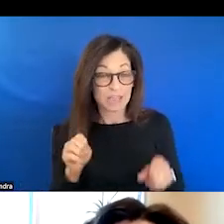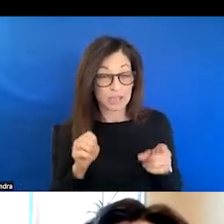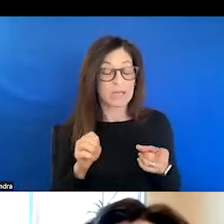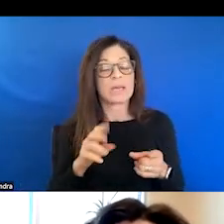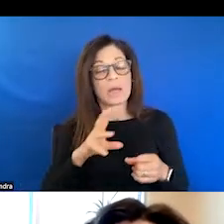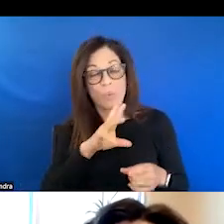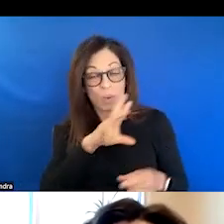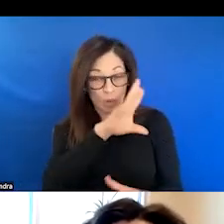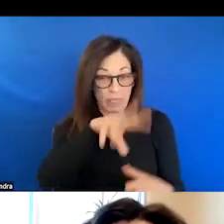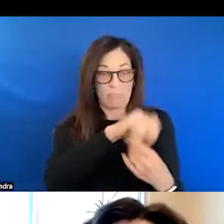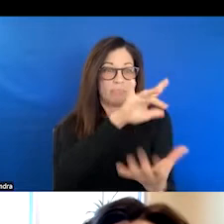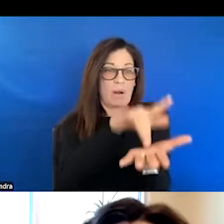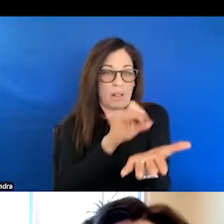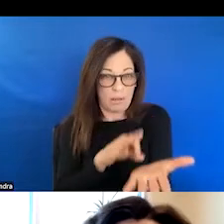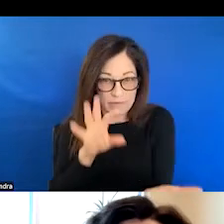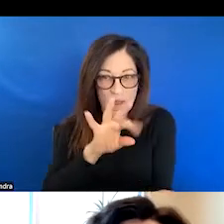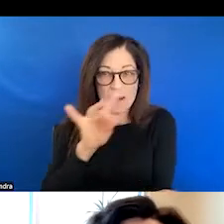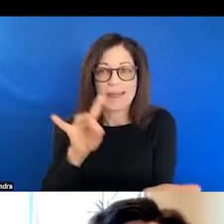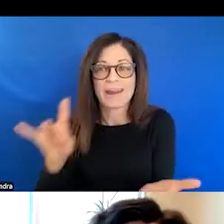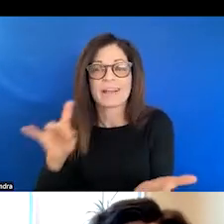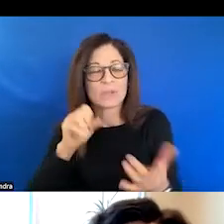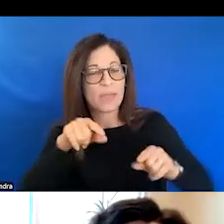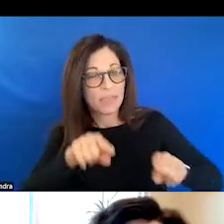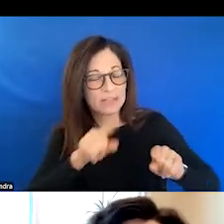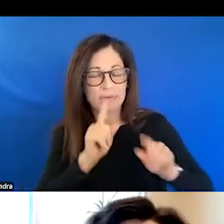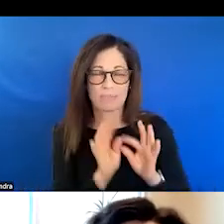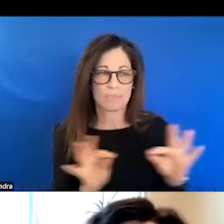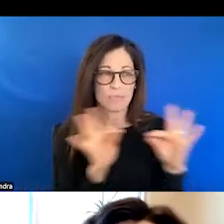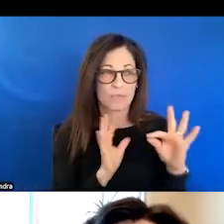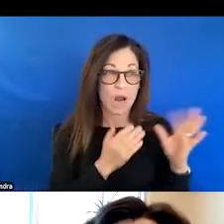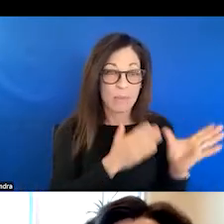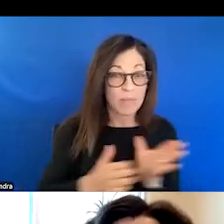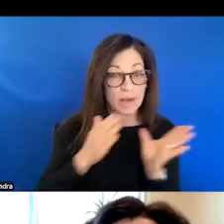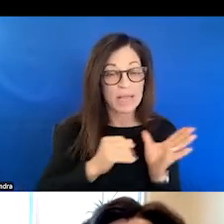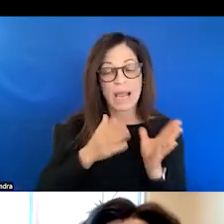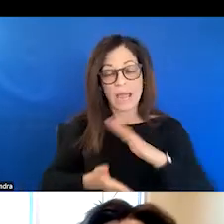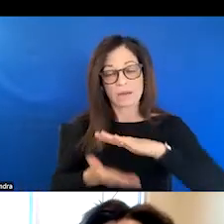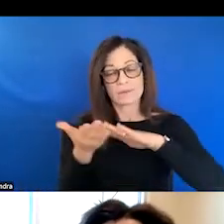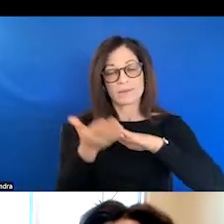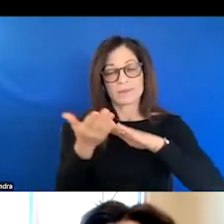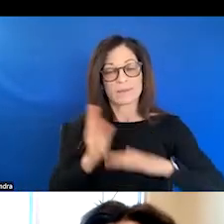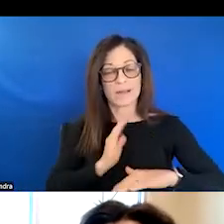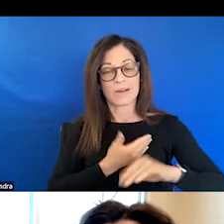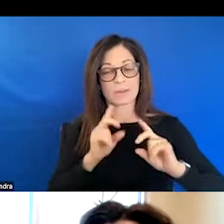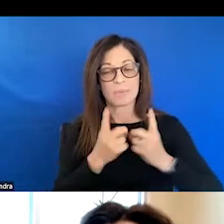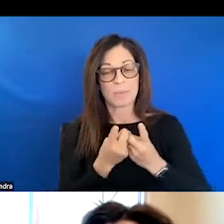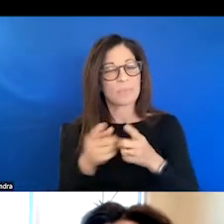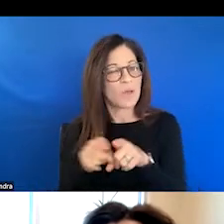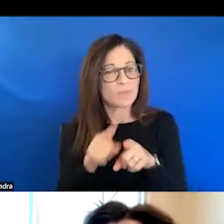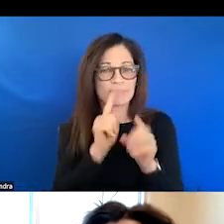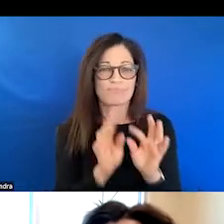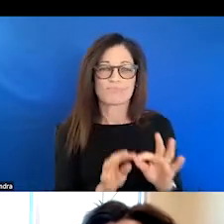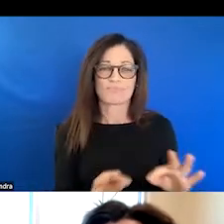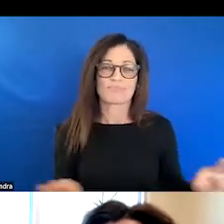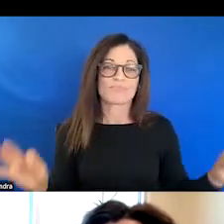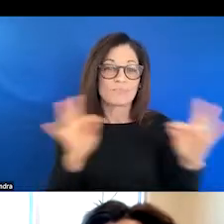this data is important for our planning and the operations of our department. It's also really important for